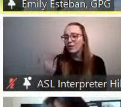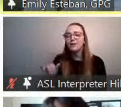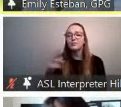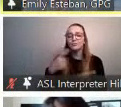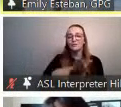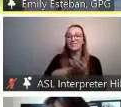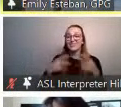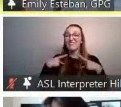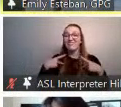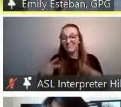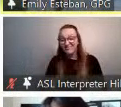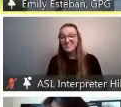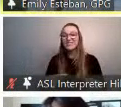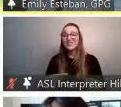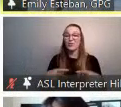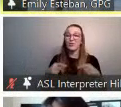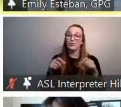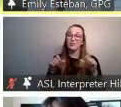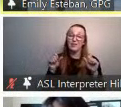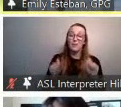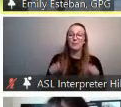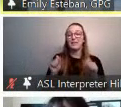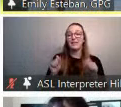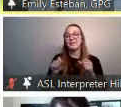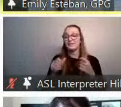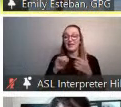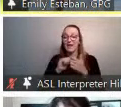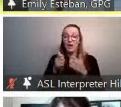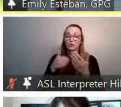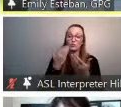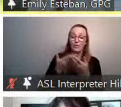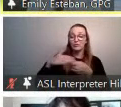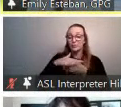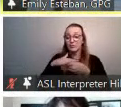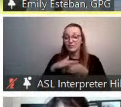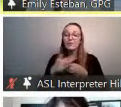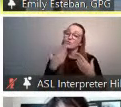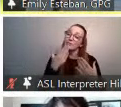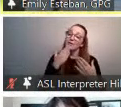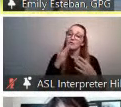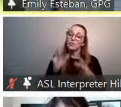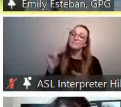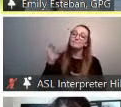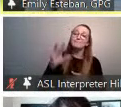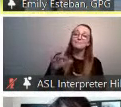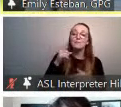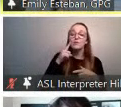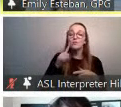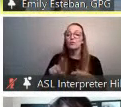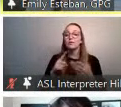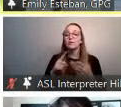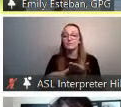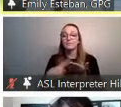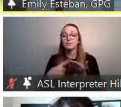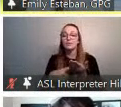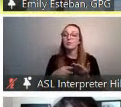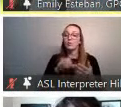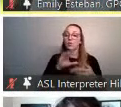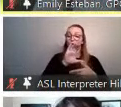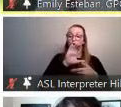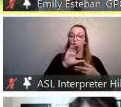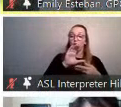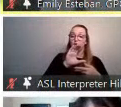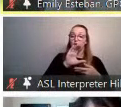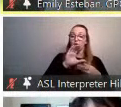even get to a site, even if you know it exists. So thank you for bringing that up to this discussion. We'll go to Christian and then we'll pass it over to Nancy.